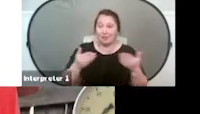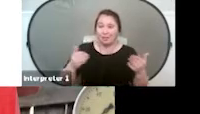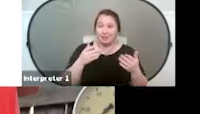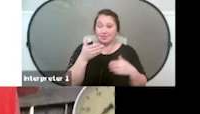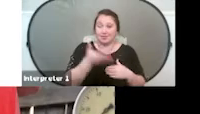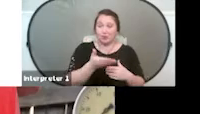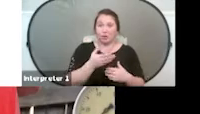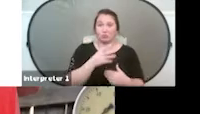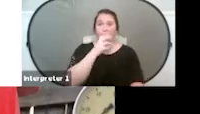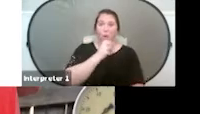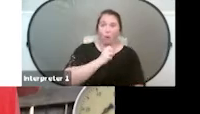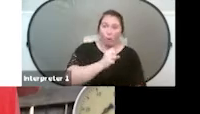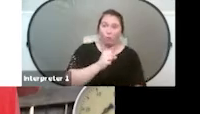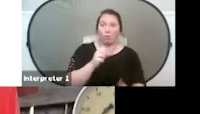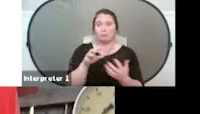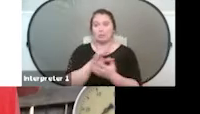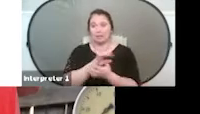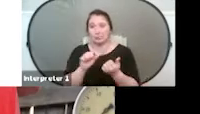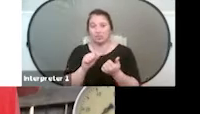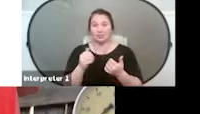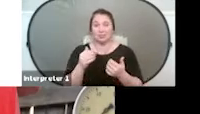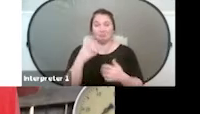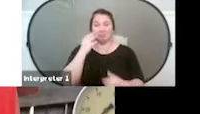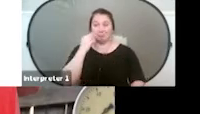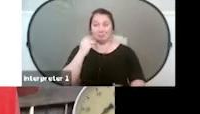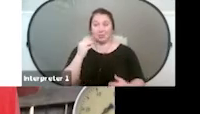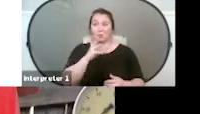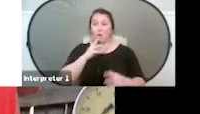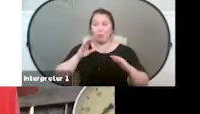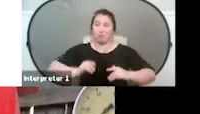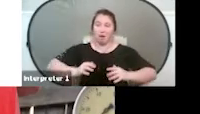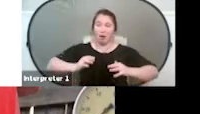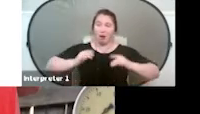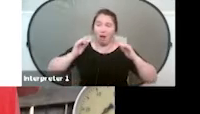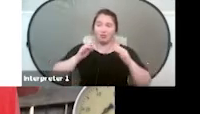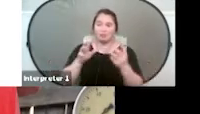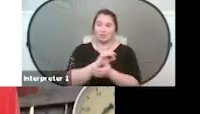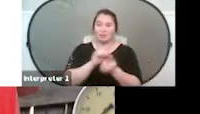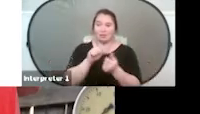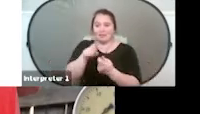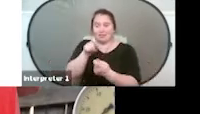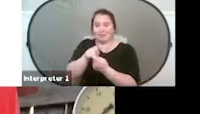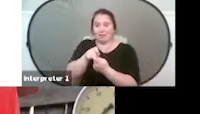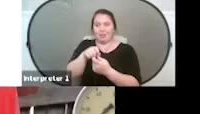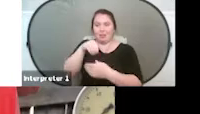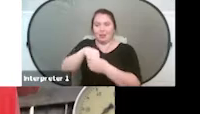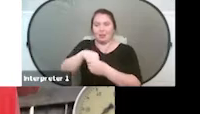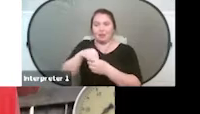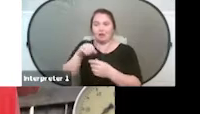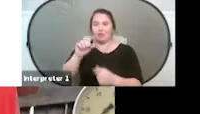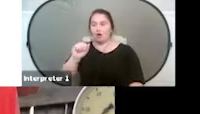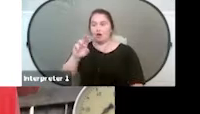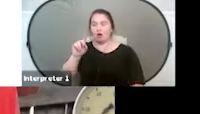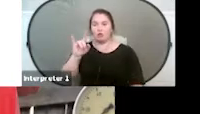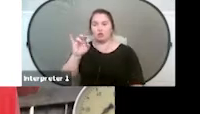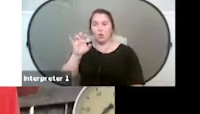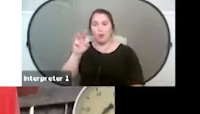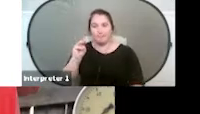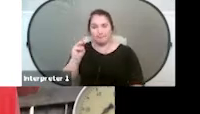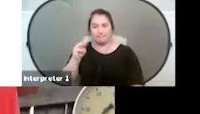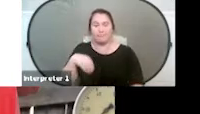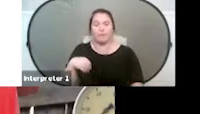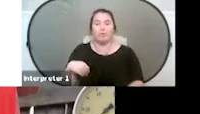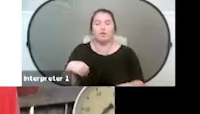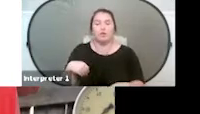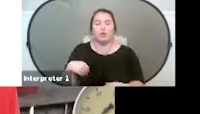received very heavy flooding damage, particularly in the auditorium and the surrounding hallways and classrooms, due